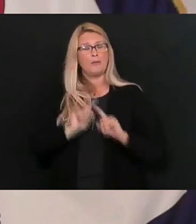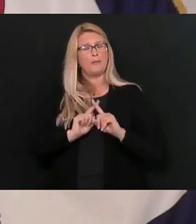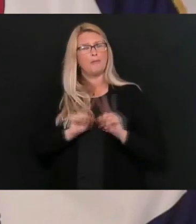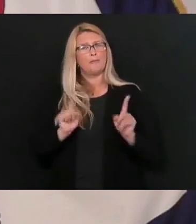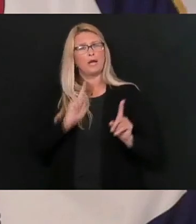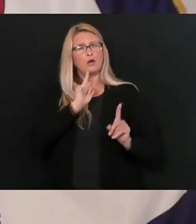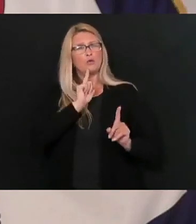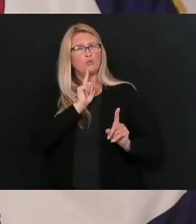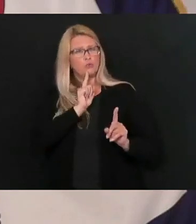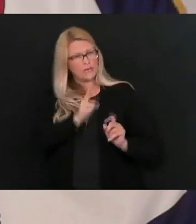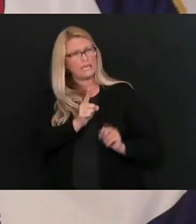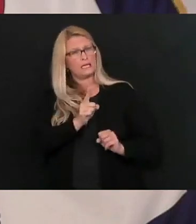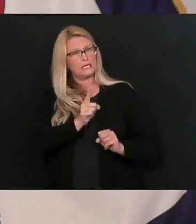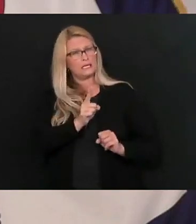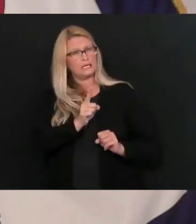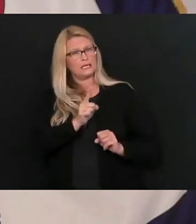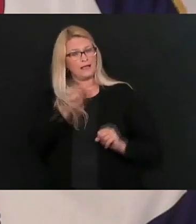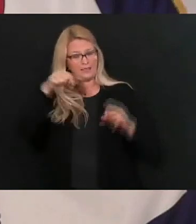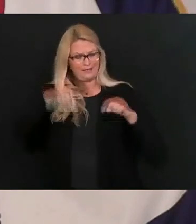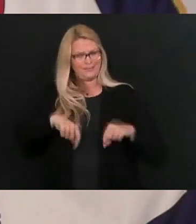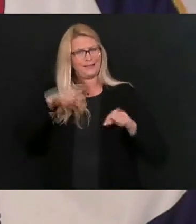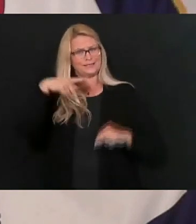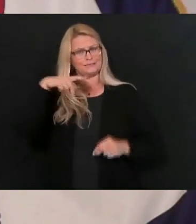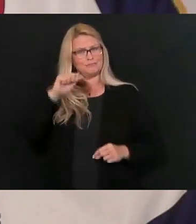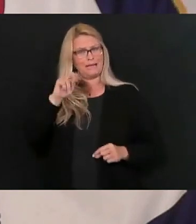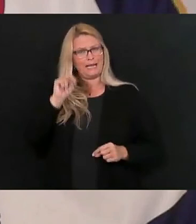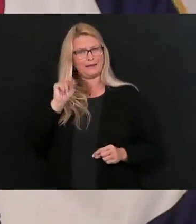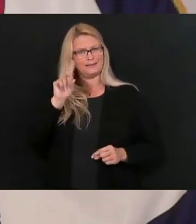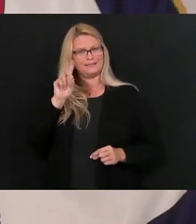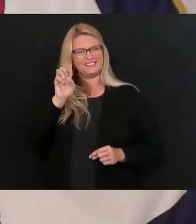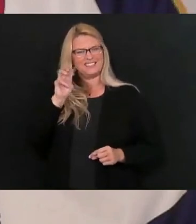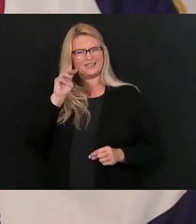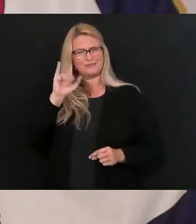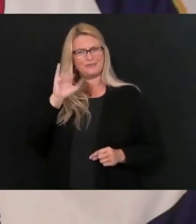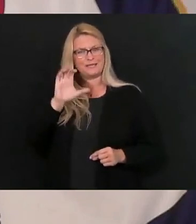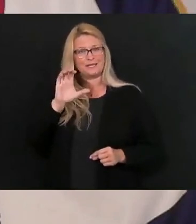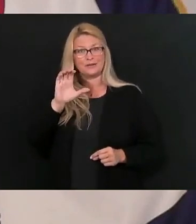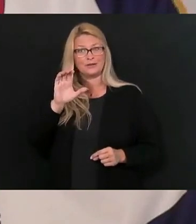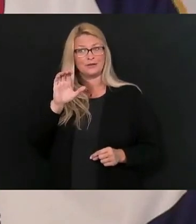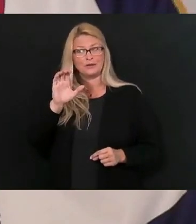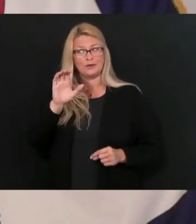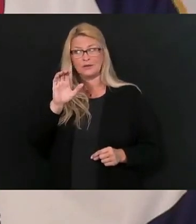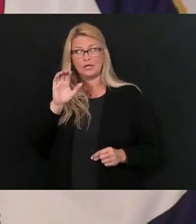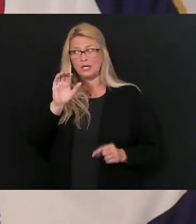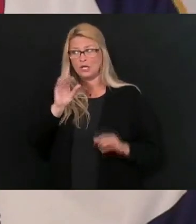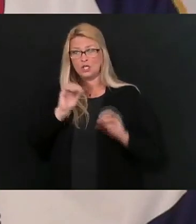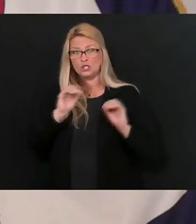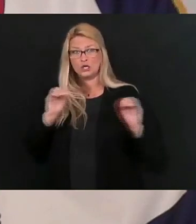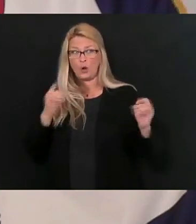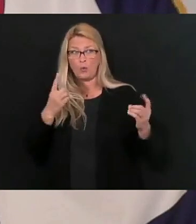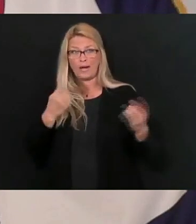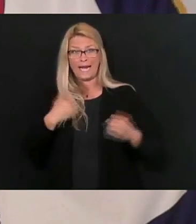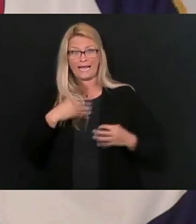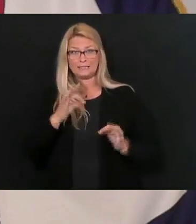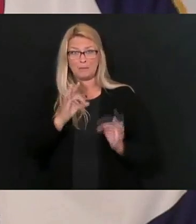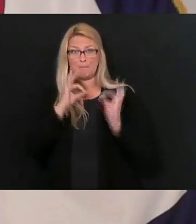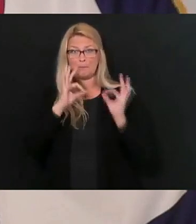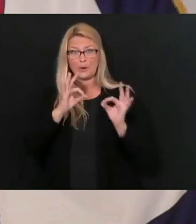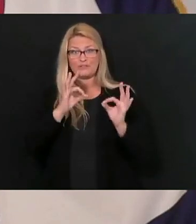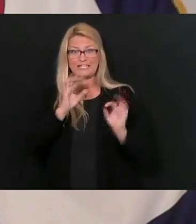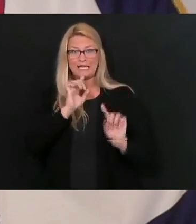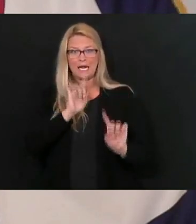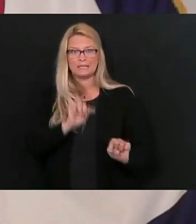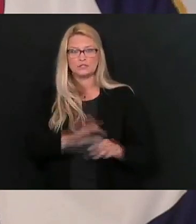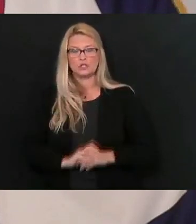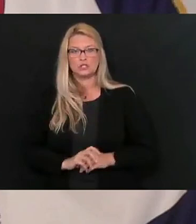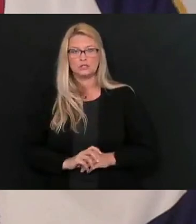really boils down to this pandemic, nobody's got the perfect answer that's here. But there is one that